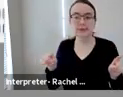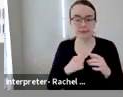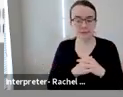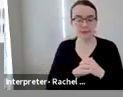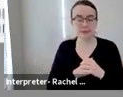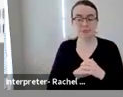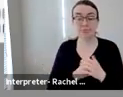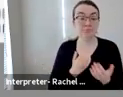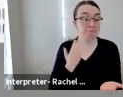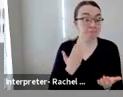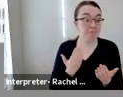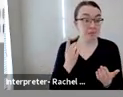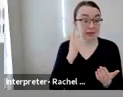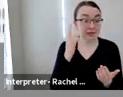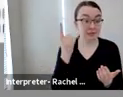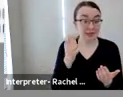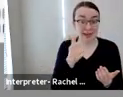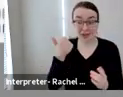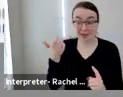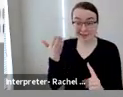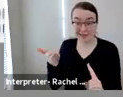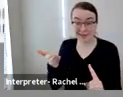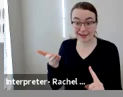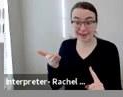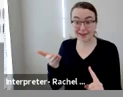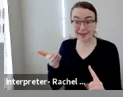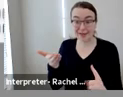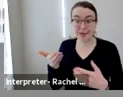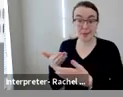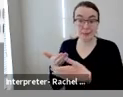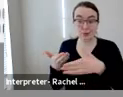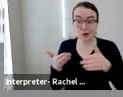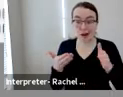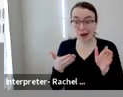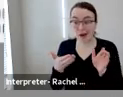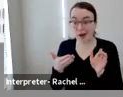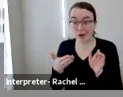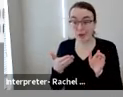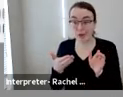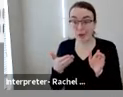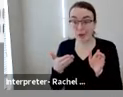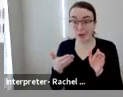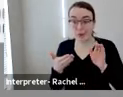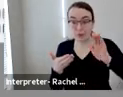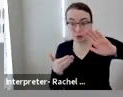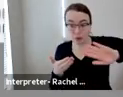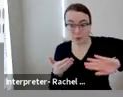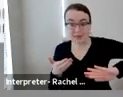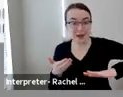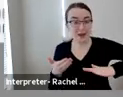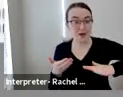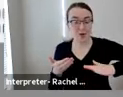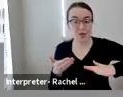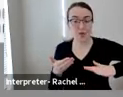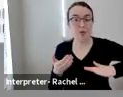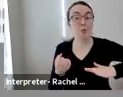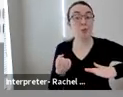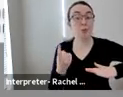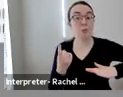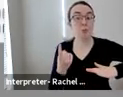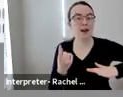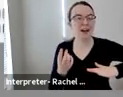there's another element here that comes around and drops down that side, but it goes